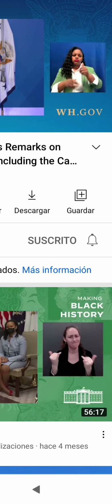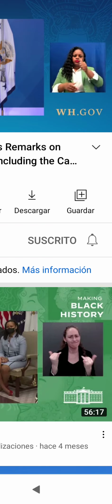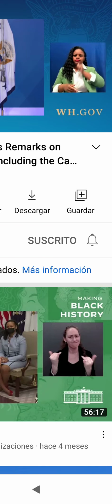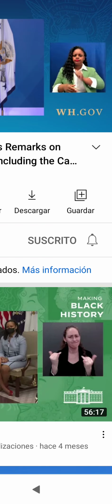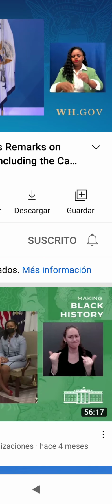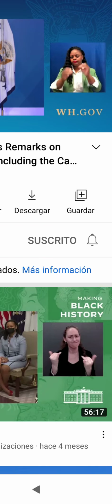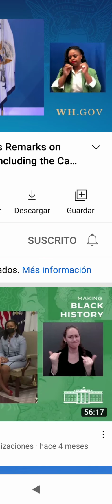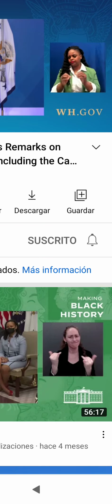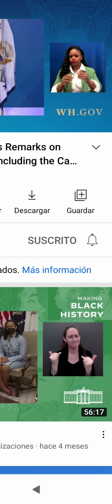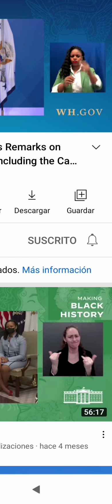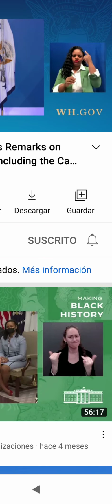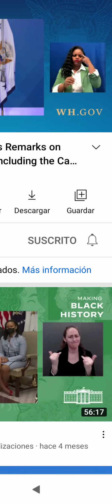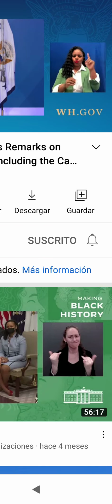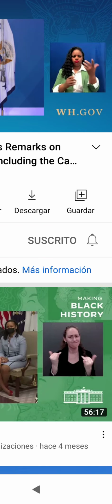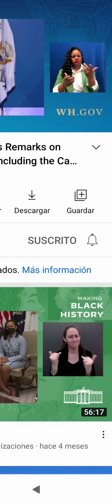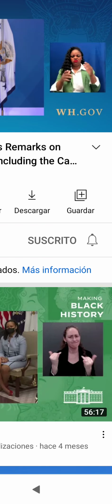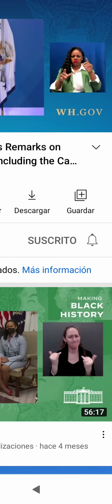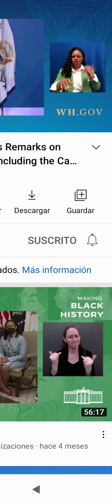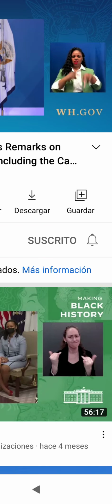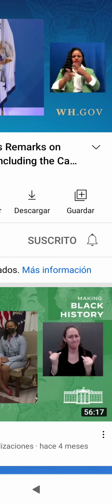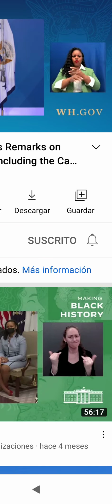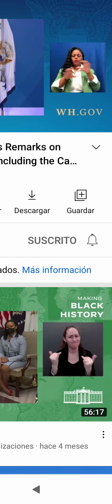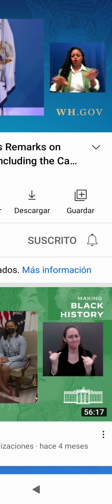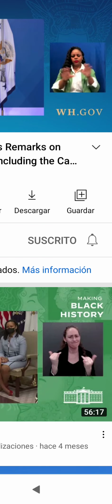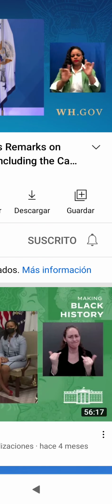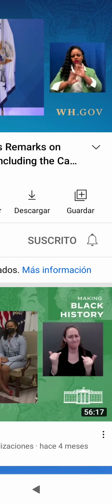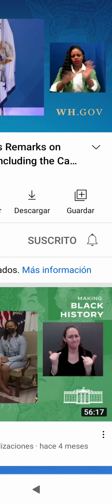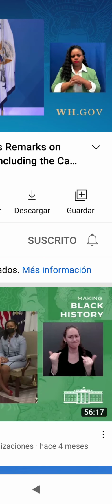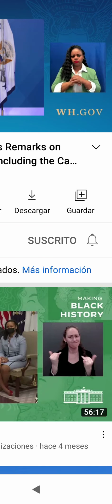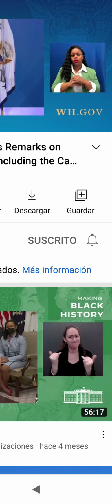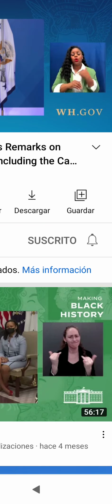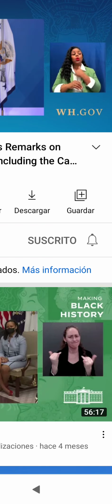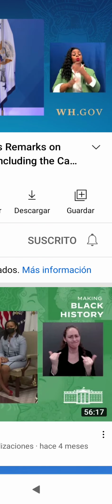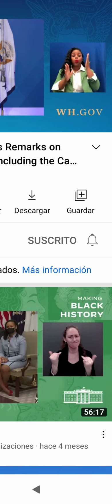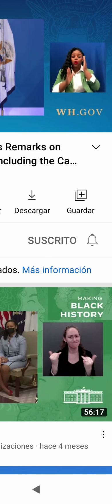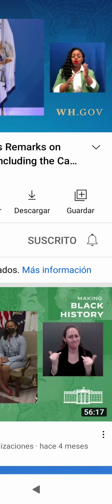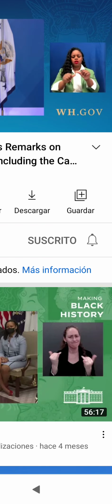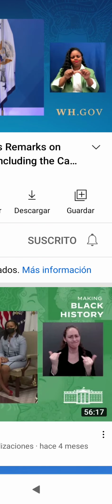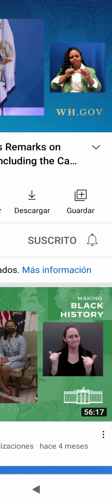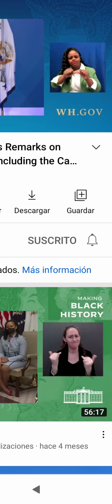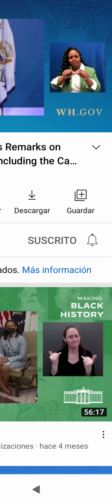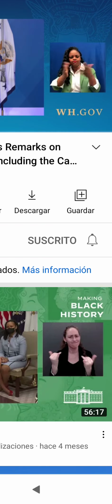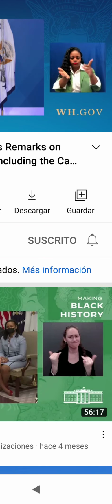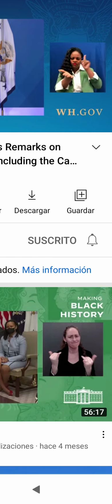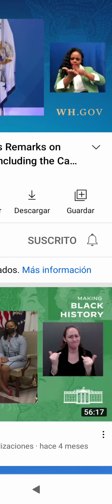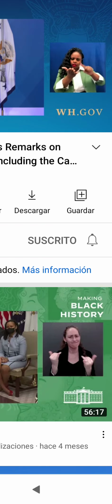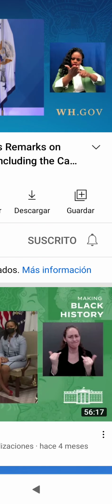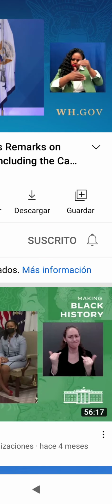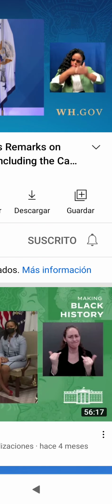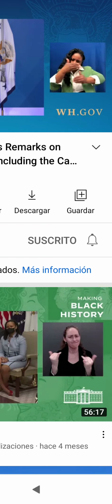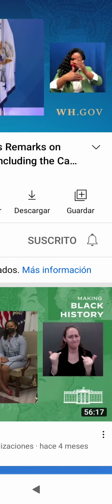hate. We will be relentless in our efforts to investigate, disrupt, and prosecute